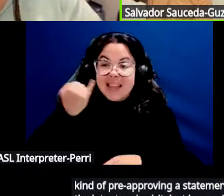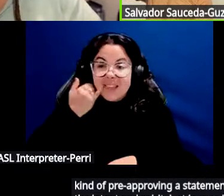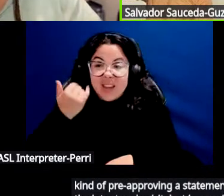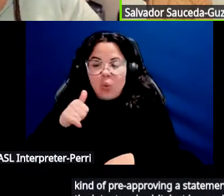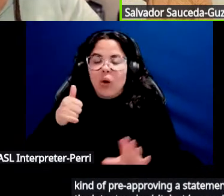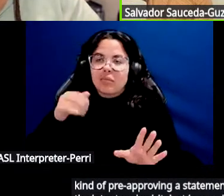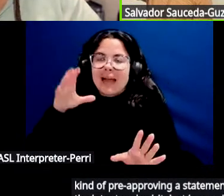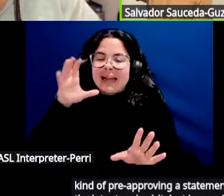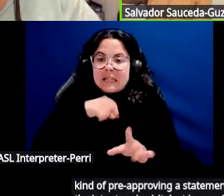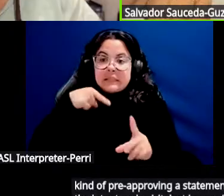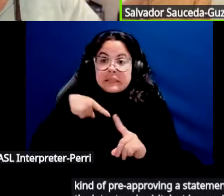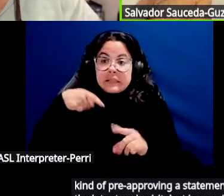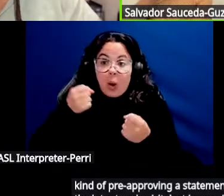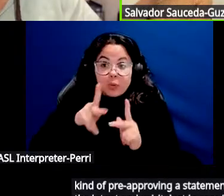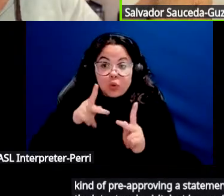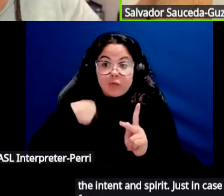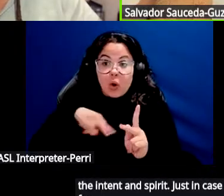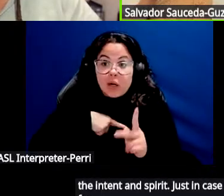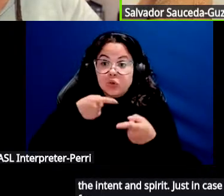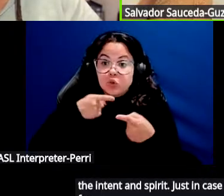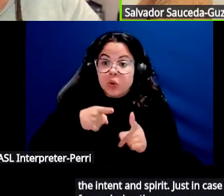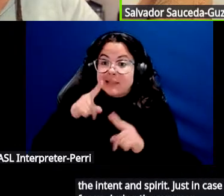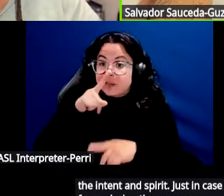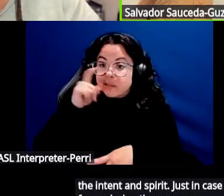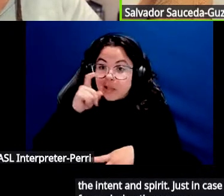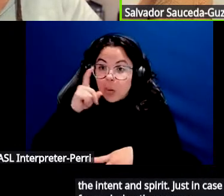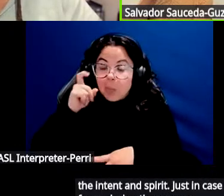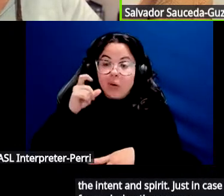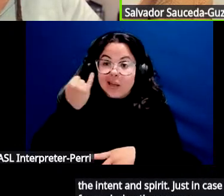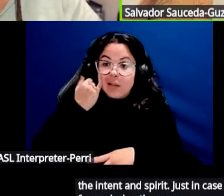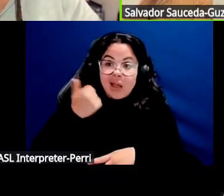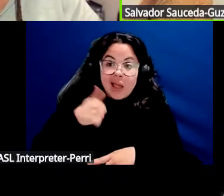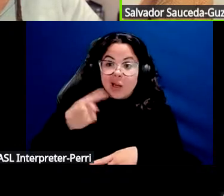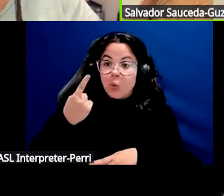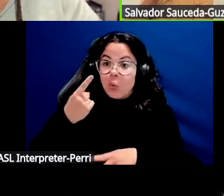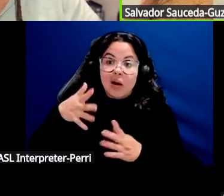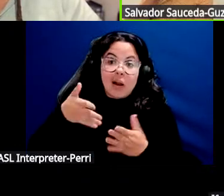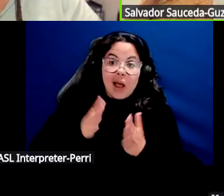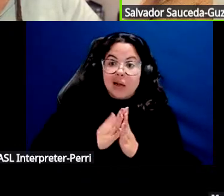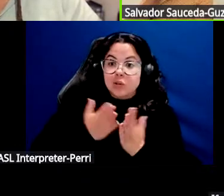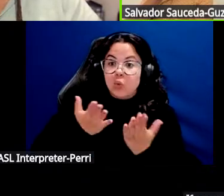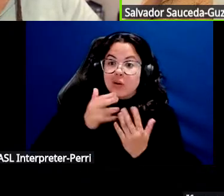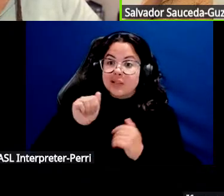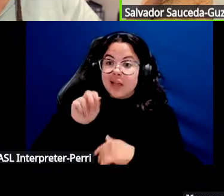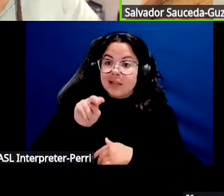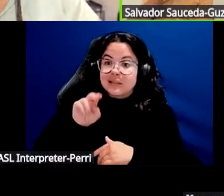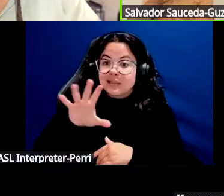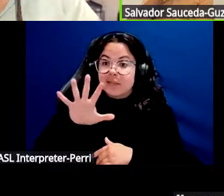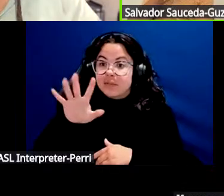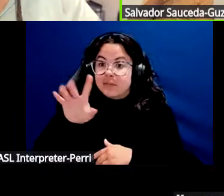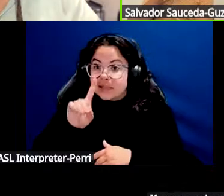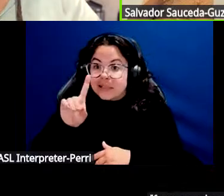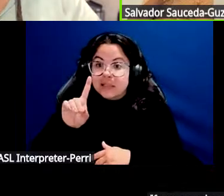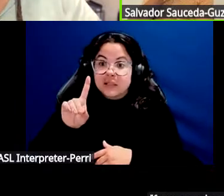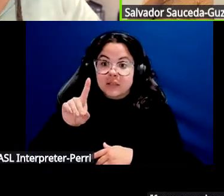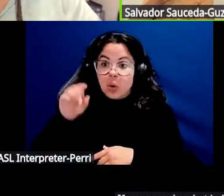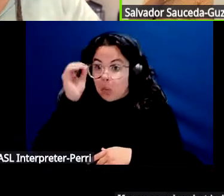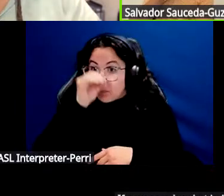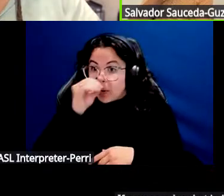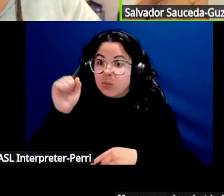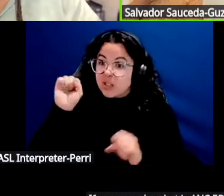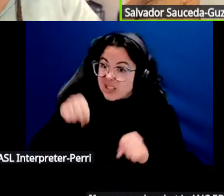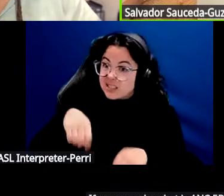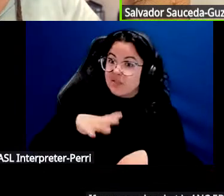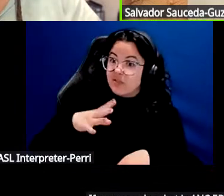guess this is an opportunity for us during the summer. If anyone asks what is ANC 5D's stance on this, we could say formally, we can